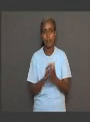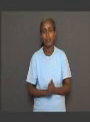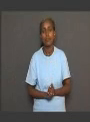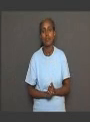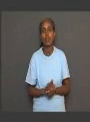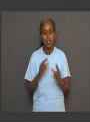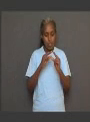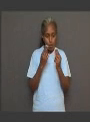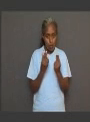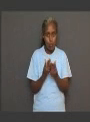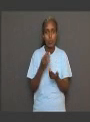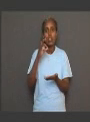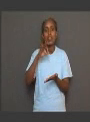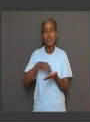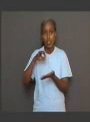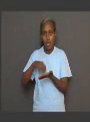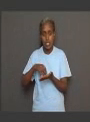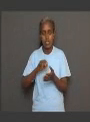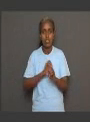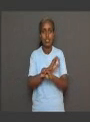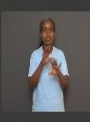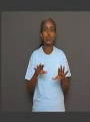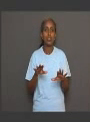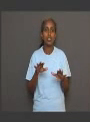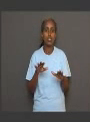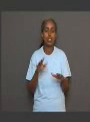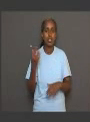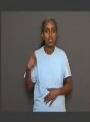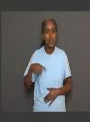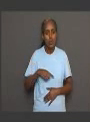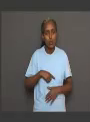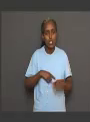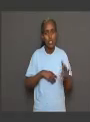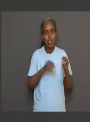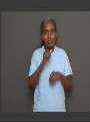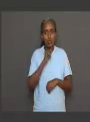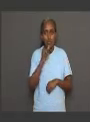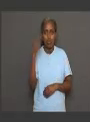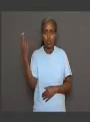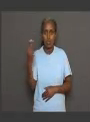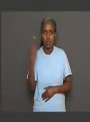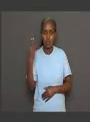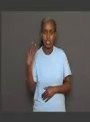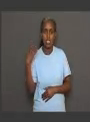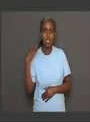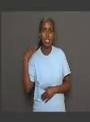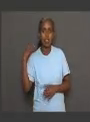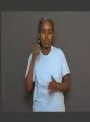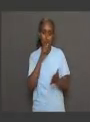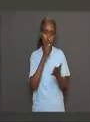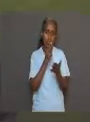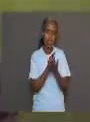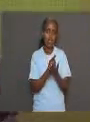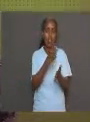For grouped frequency distributions, we do not use individual data